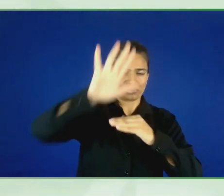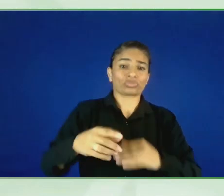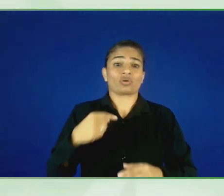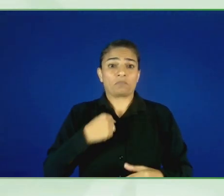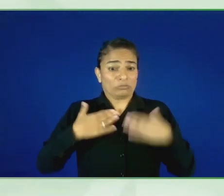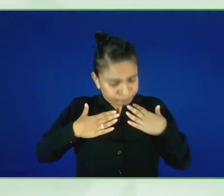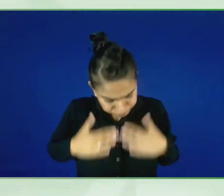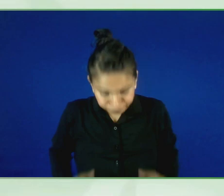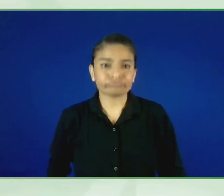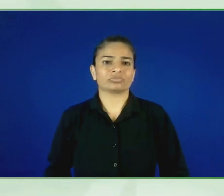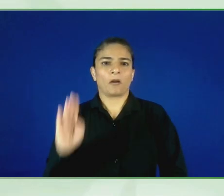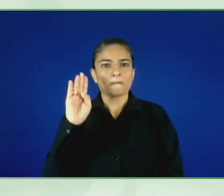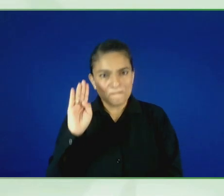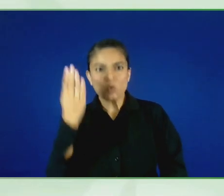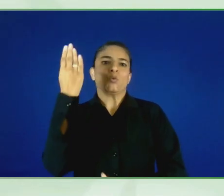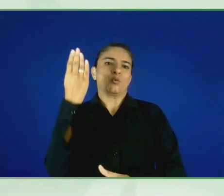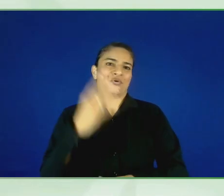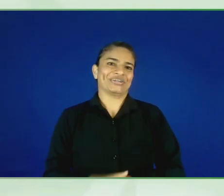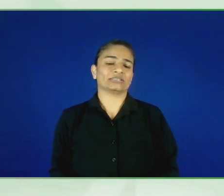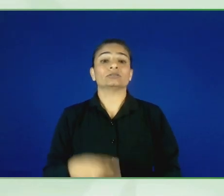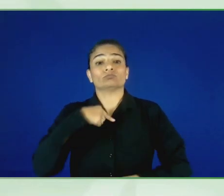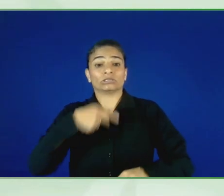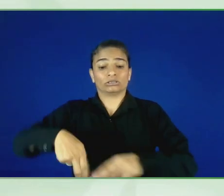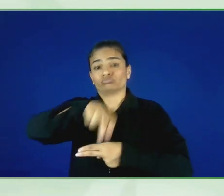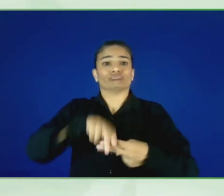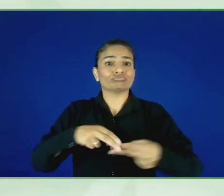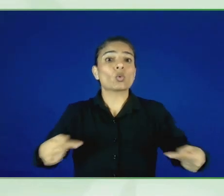have a spinal cord injury from a horse riding accident.